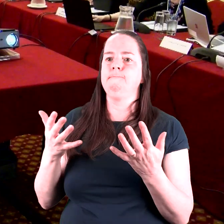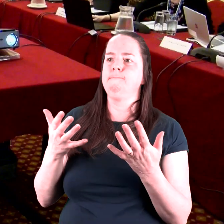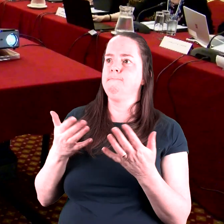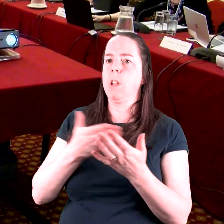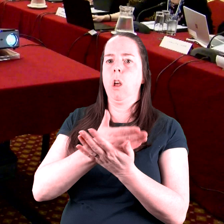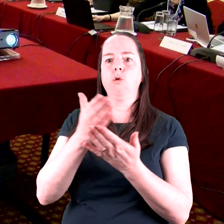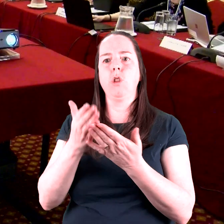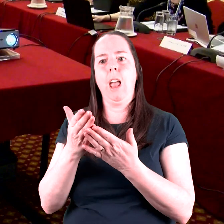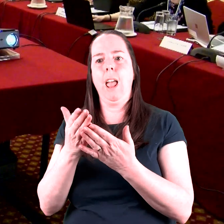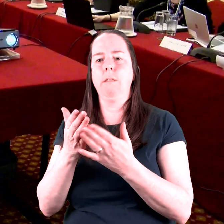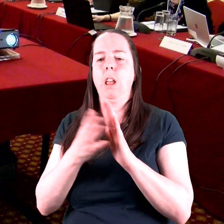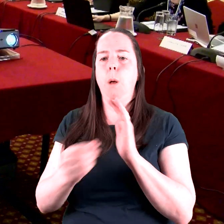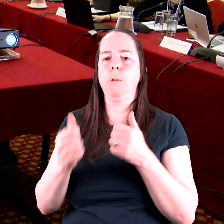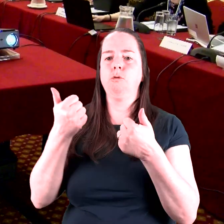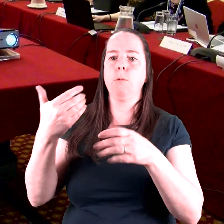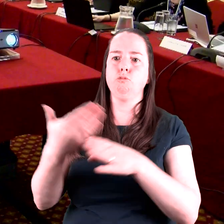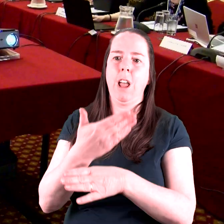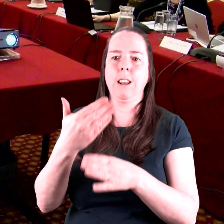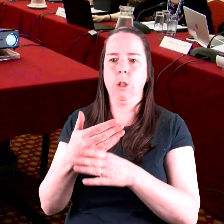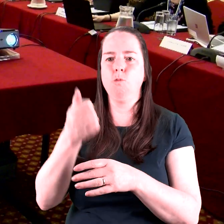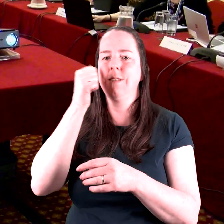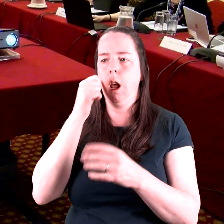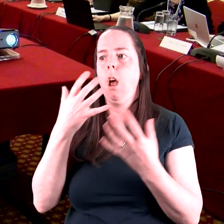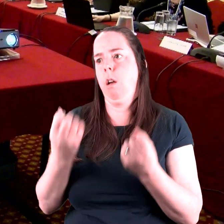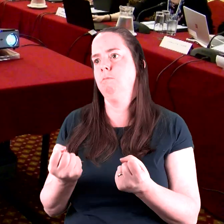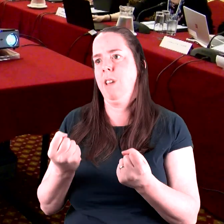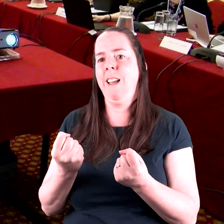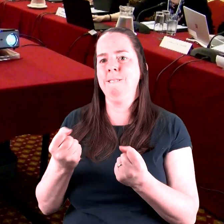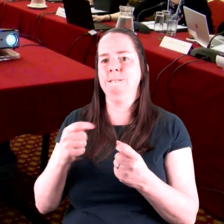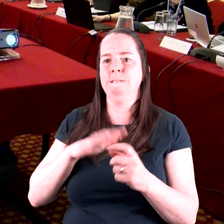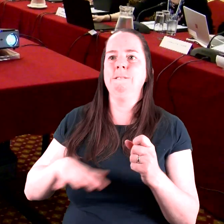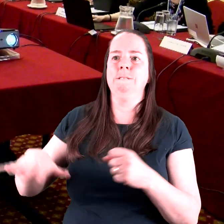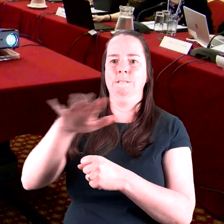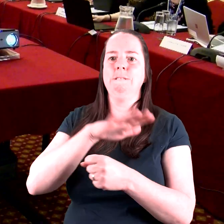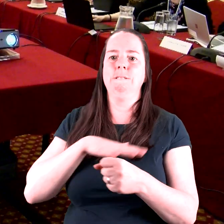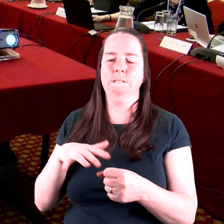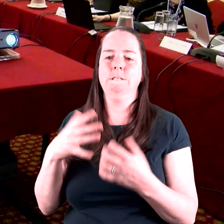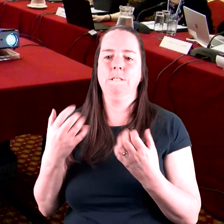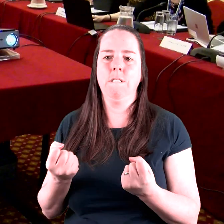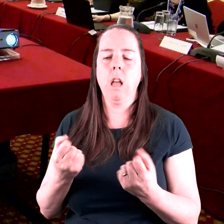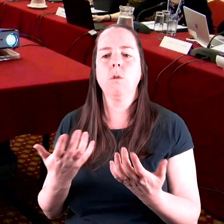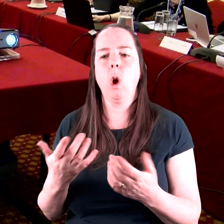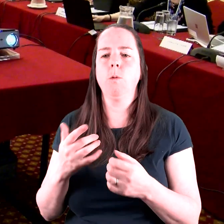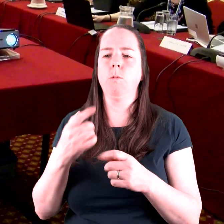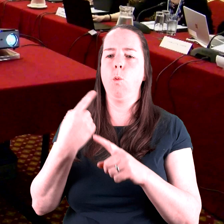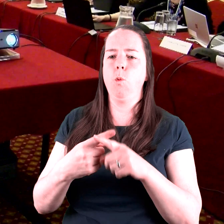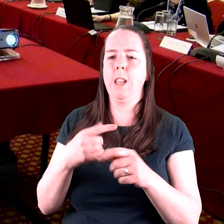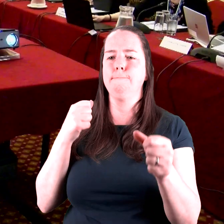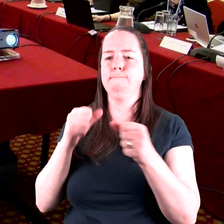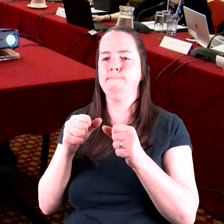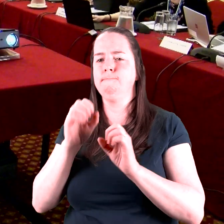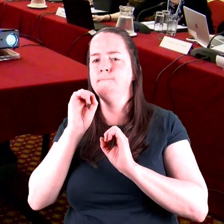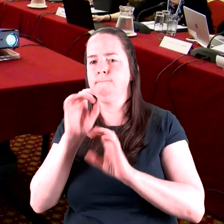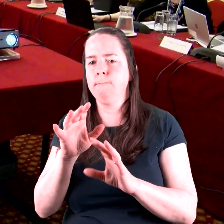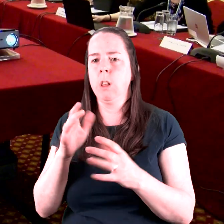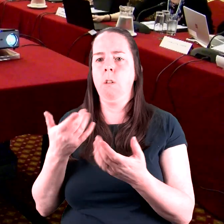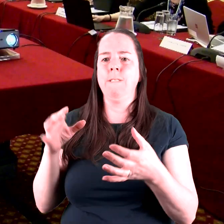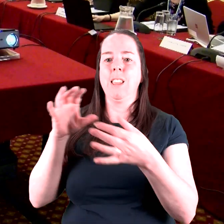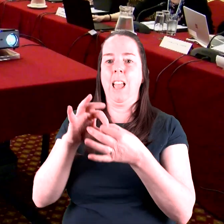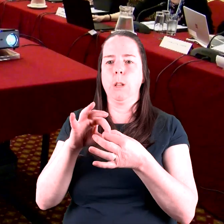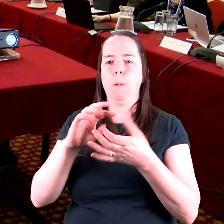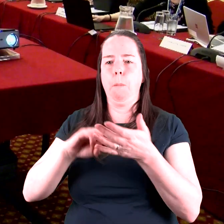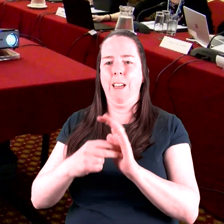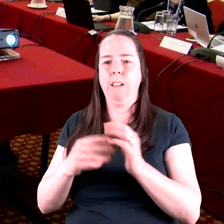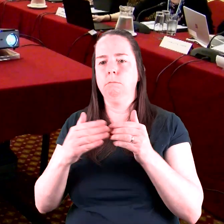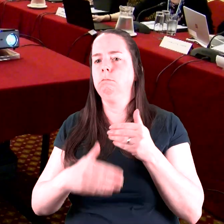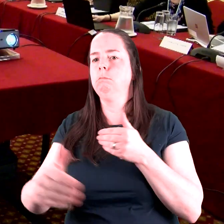I suppose sharing the examples of good practice that we know from our seminars are happening around the patch. So that's just a quick snapshot of the